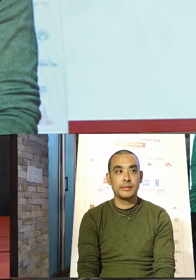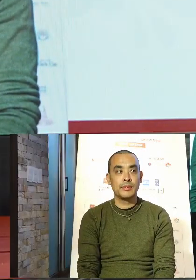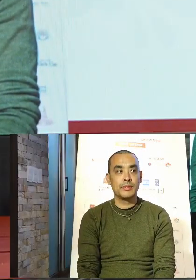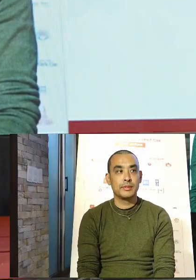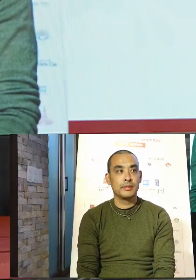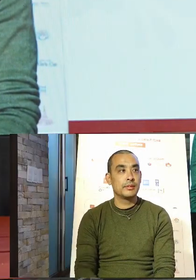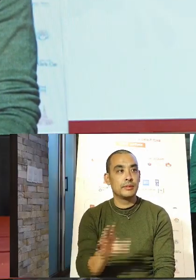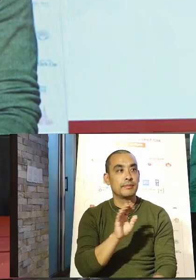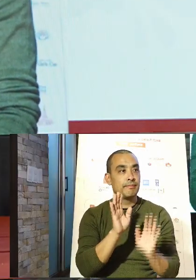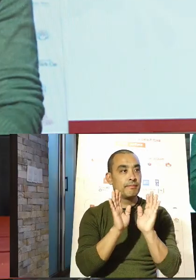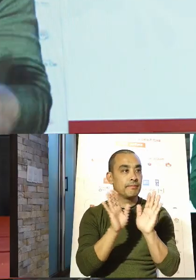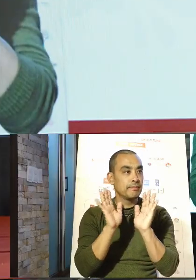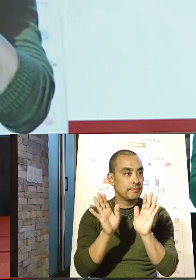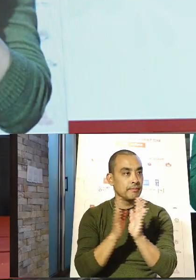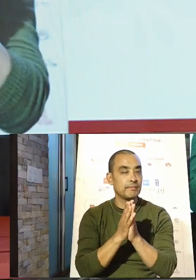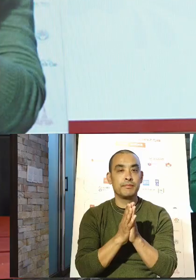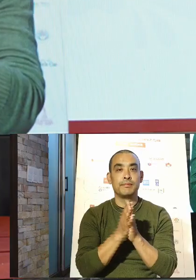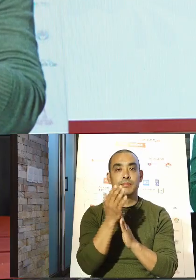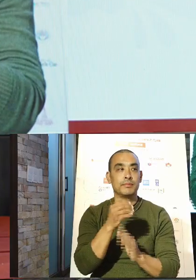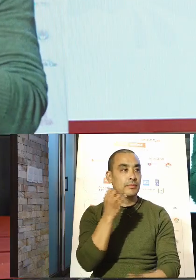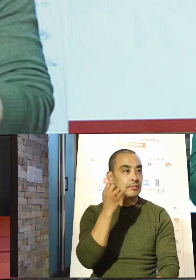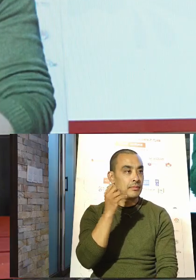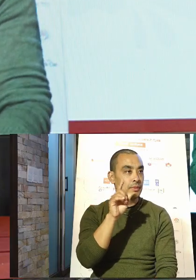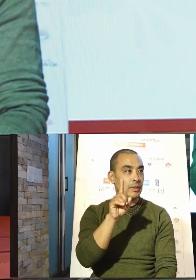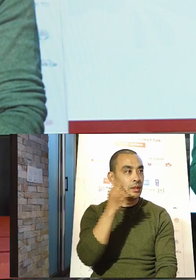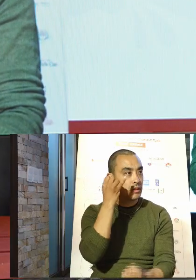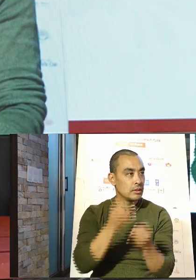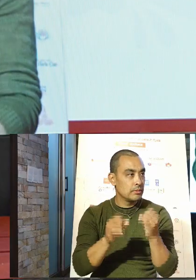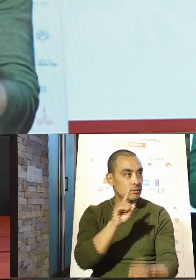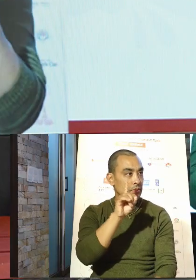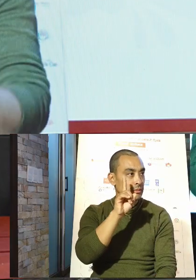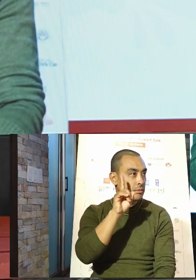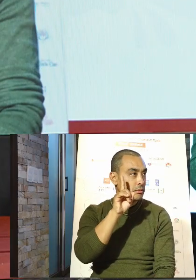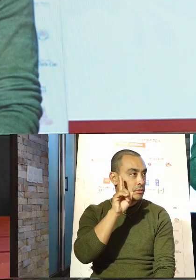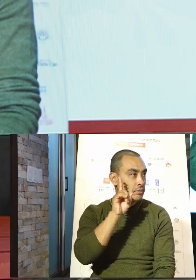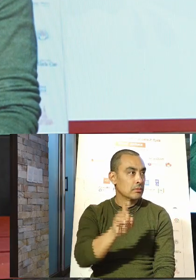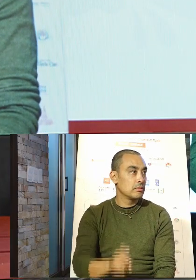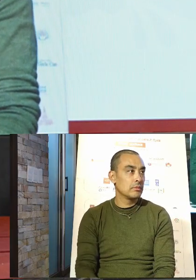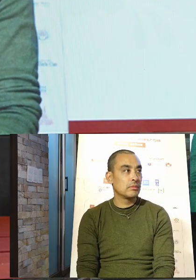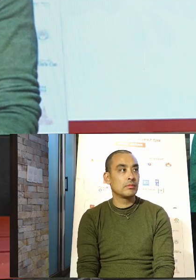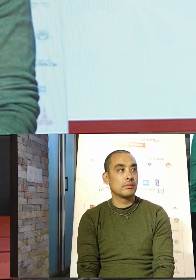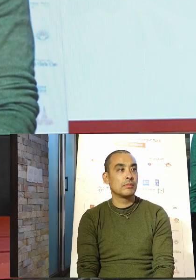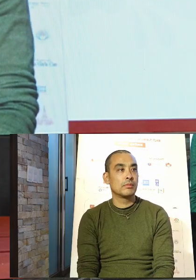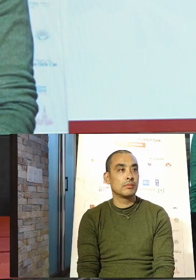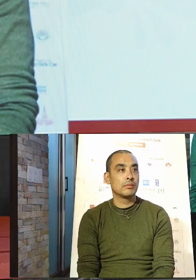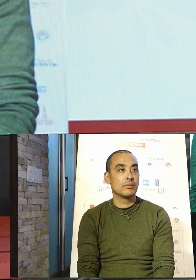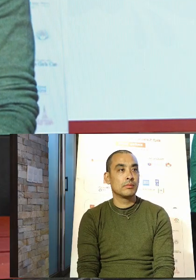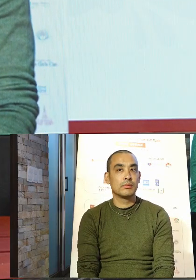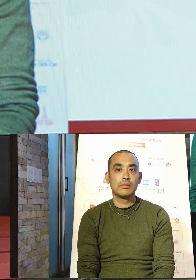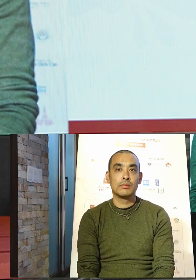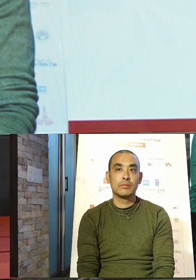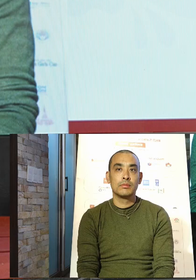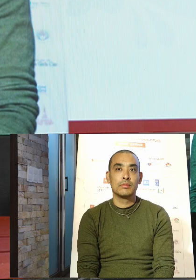Thank you, everyone. We will now take one last from our, yep. Can we have a mic